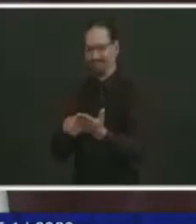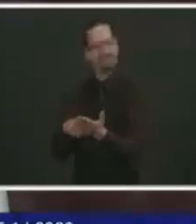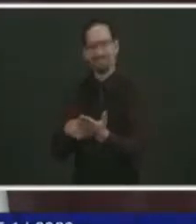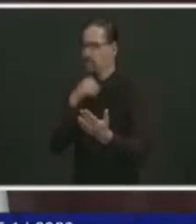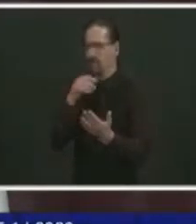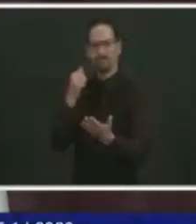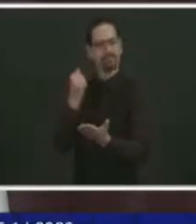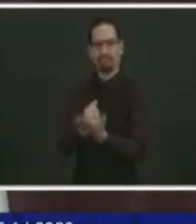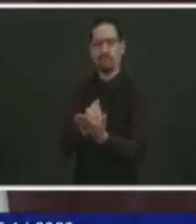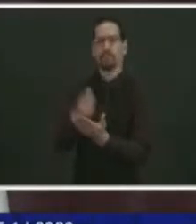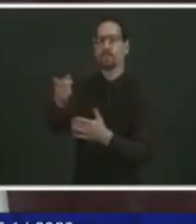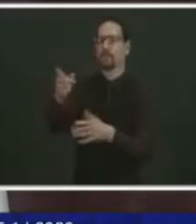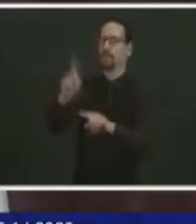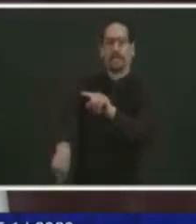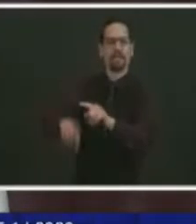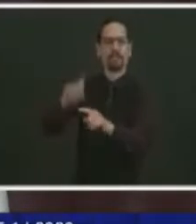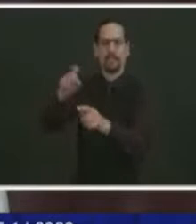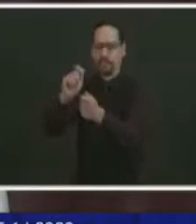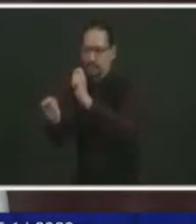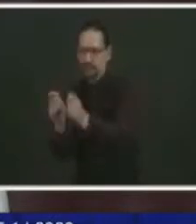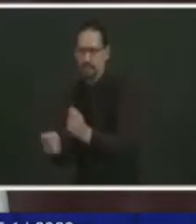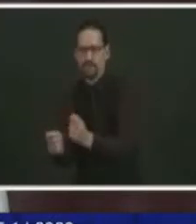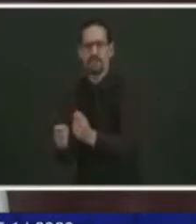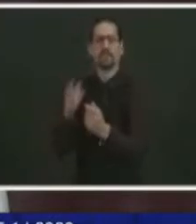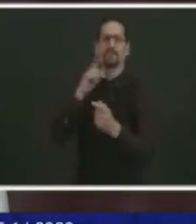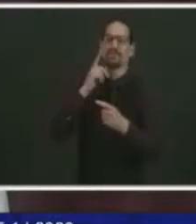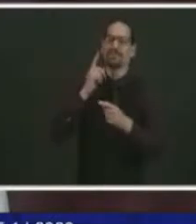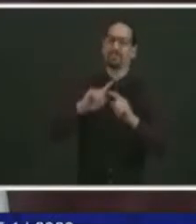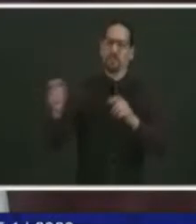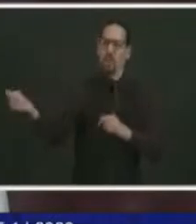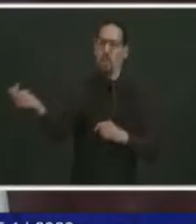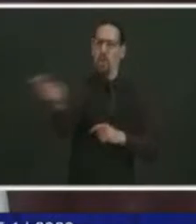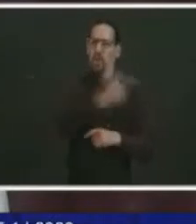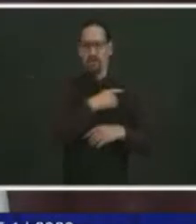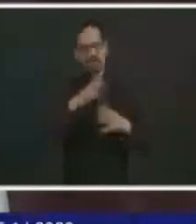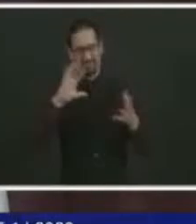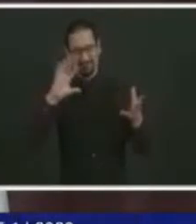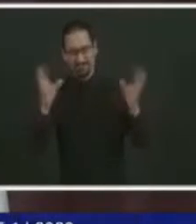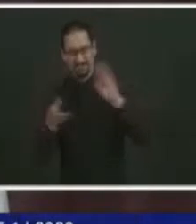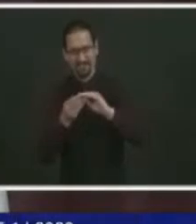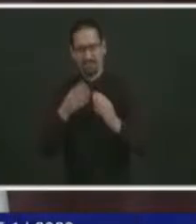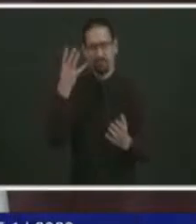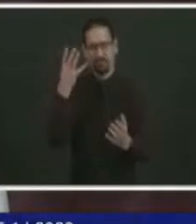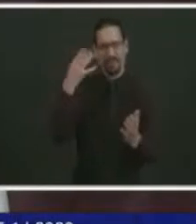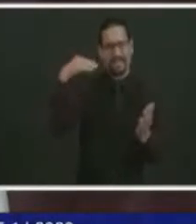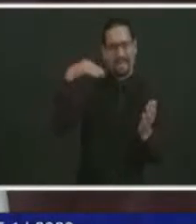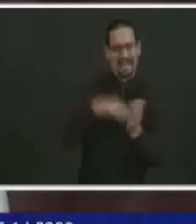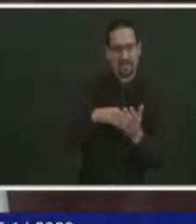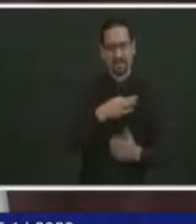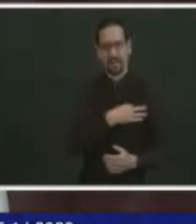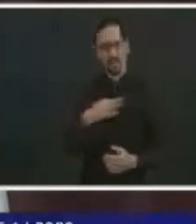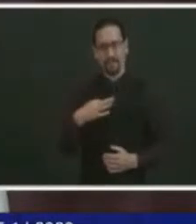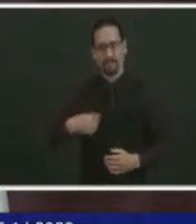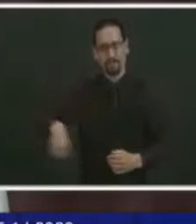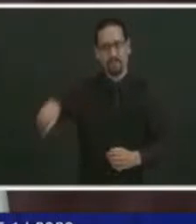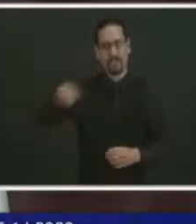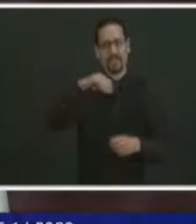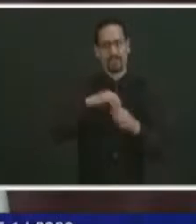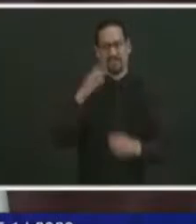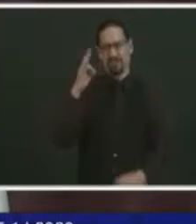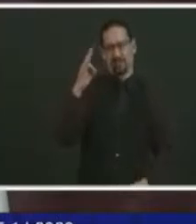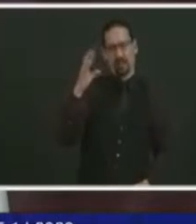employees safe. 4,000 staff at nearly 700 facilities participated in a